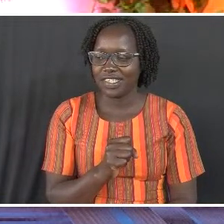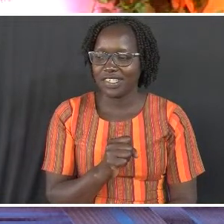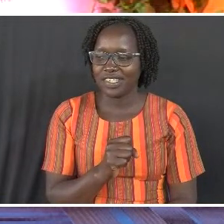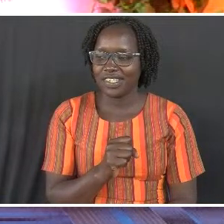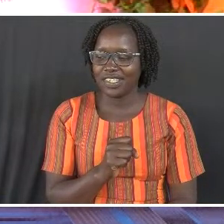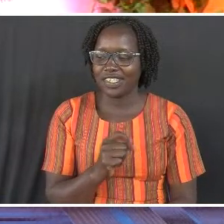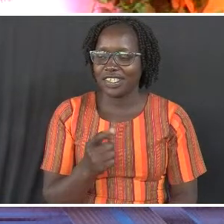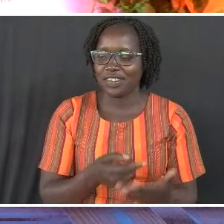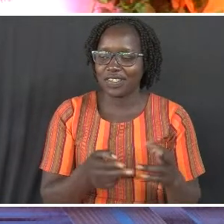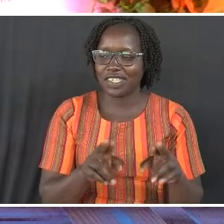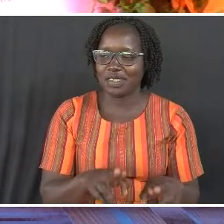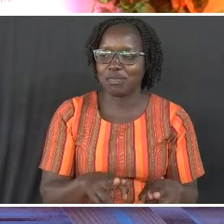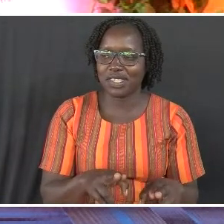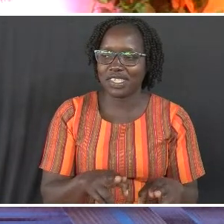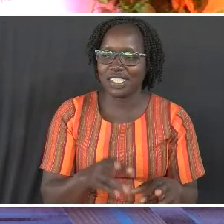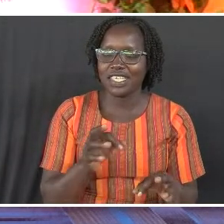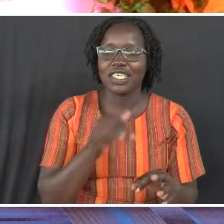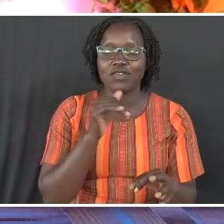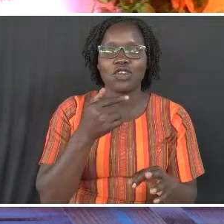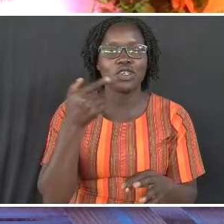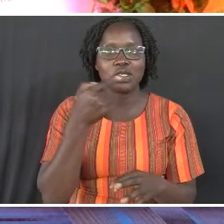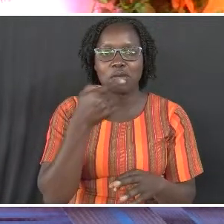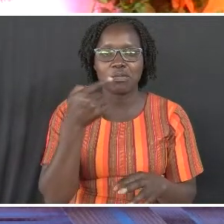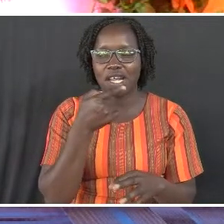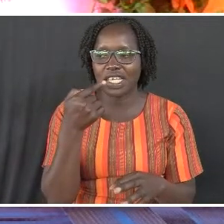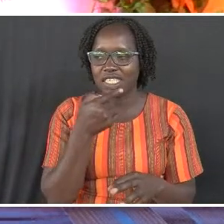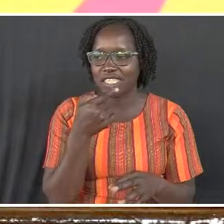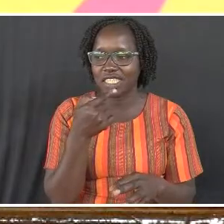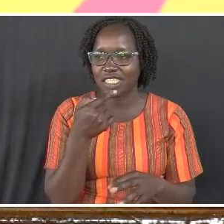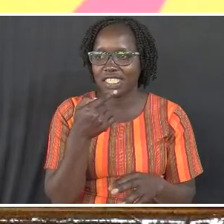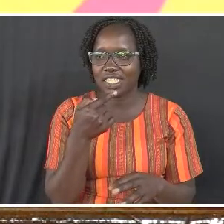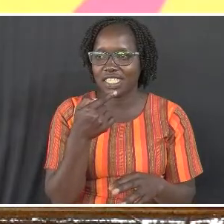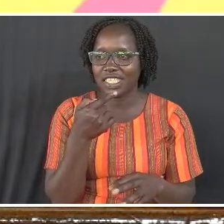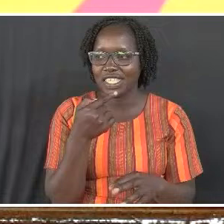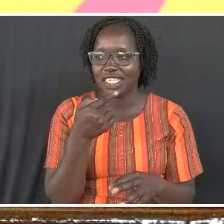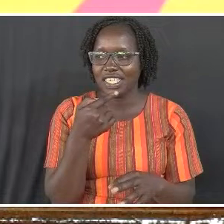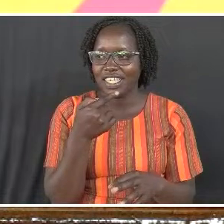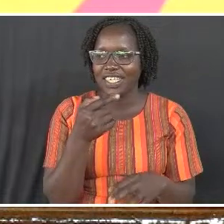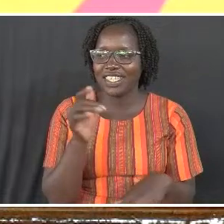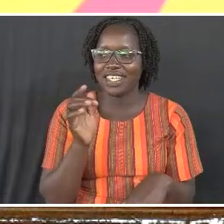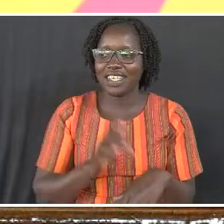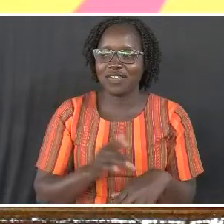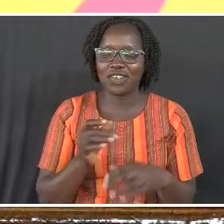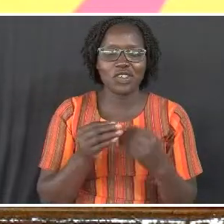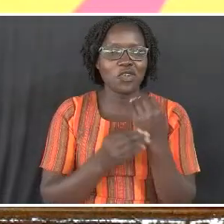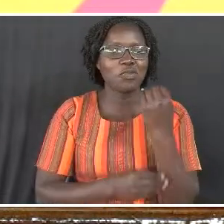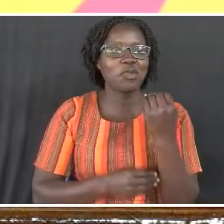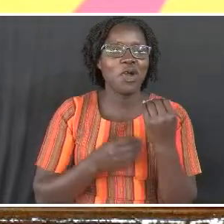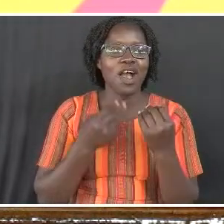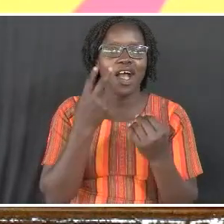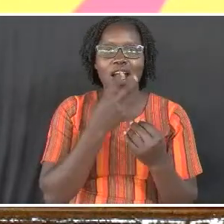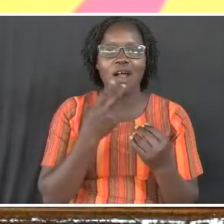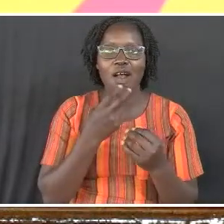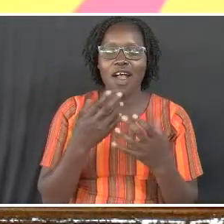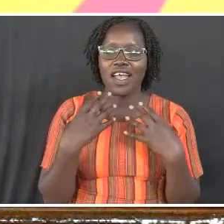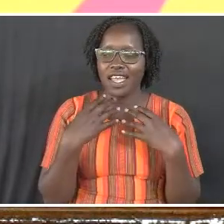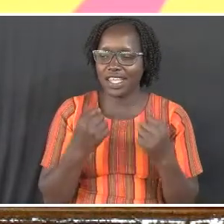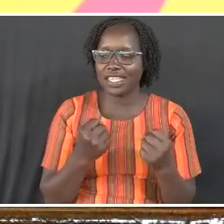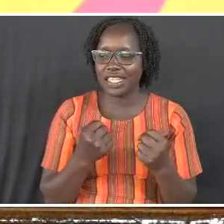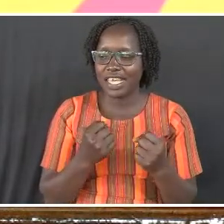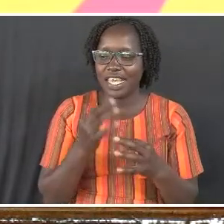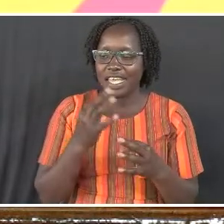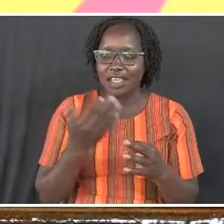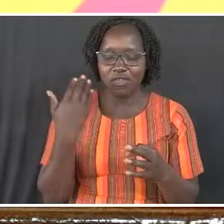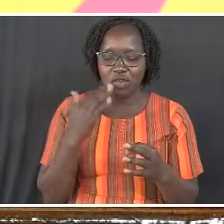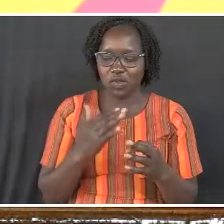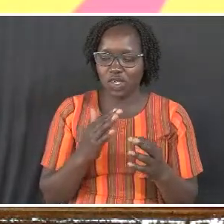so what happens when you don't brush nicely, or what are the effects of poor oral health? So if you don't